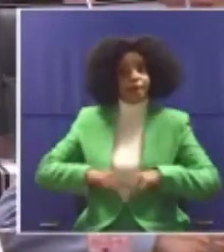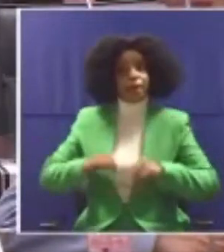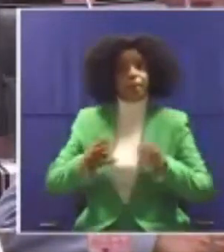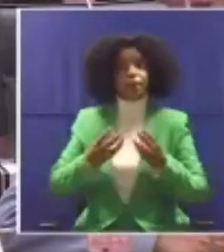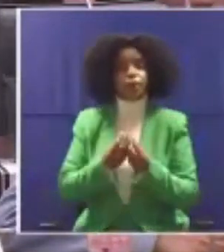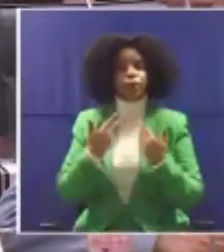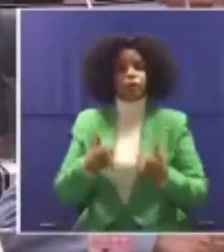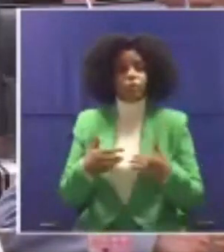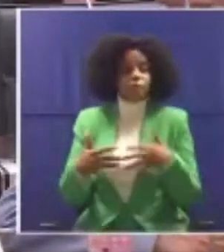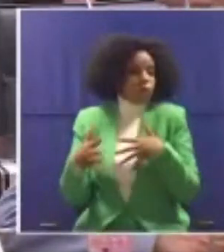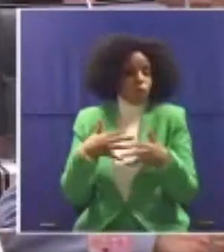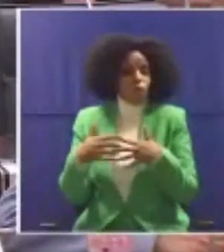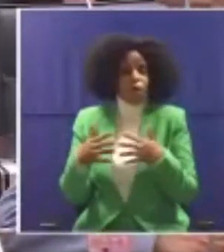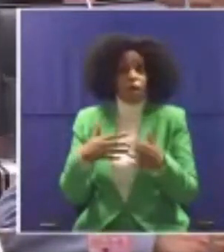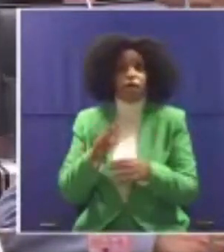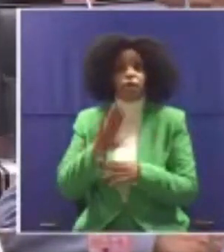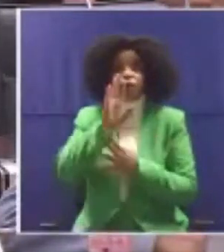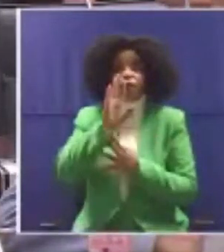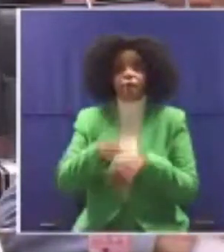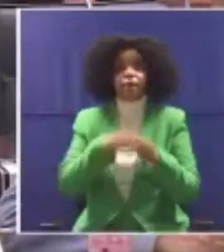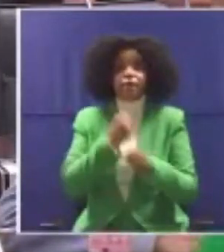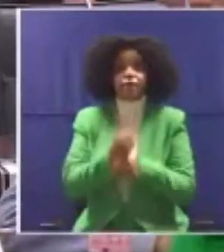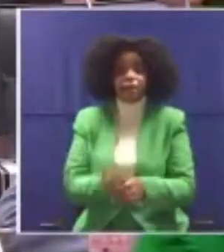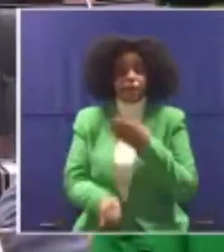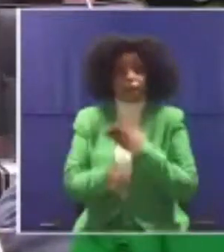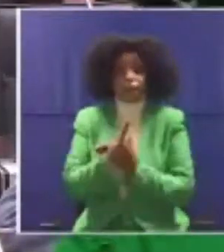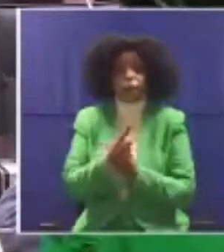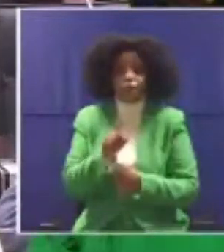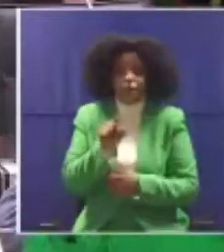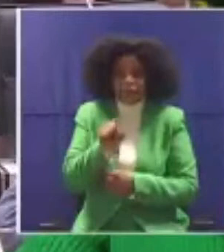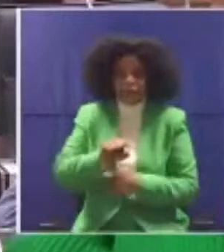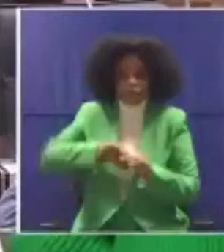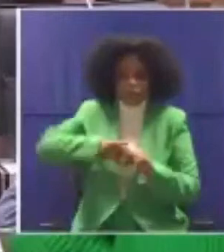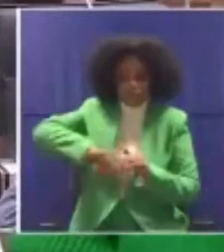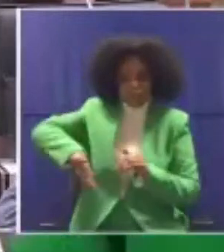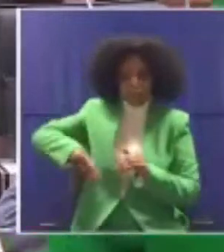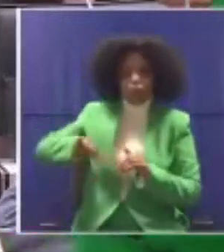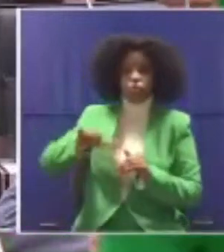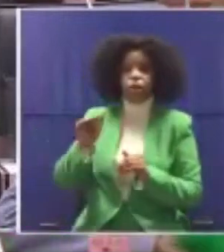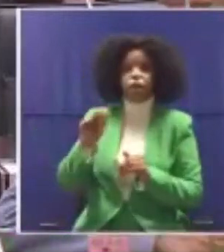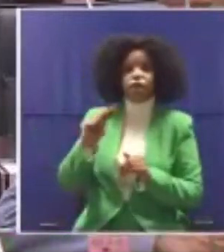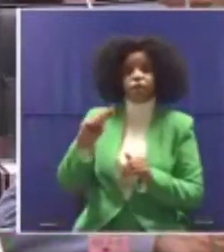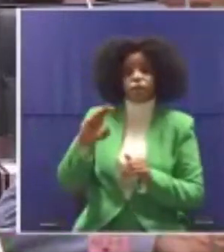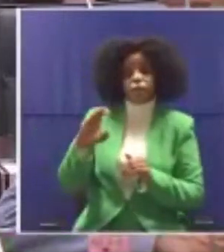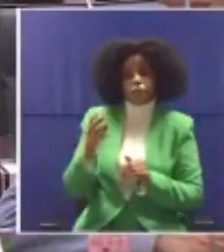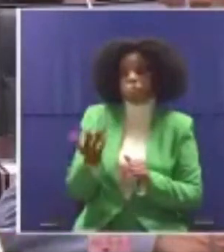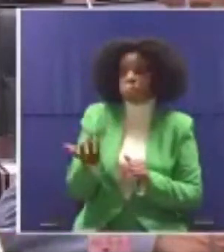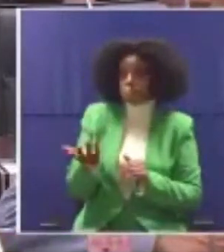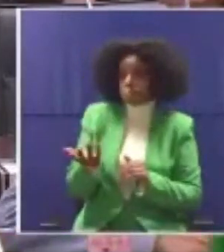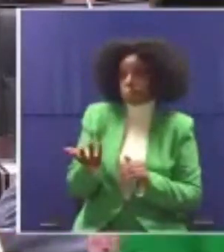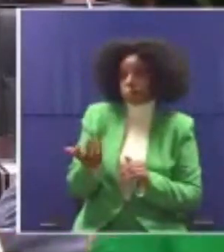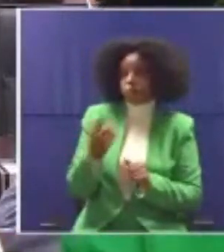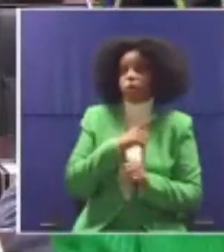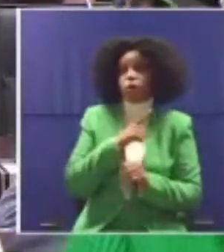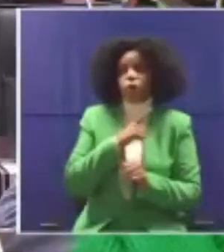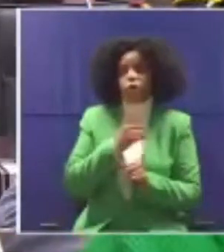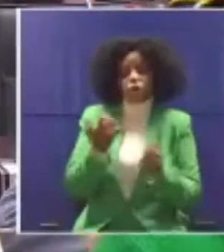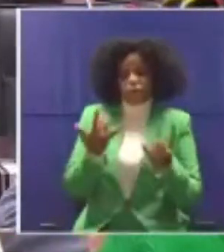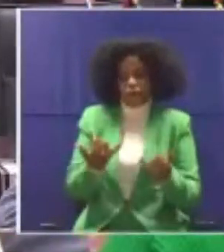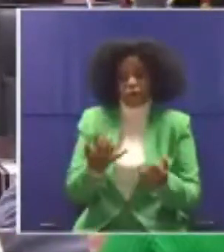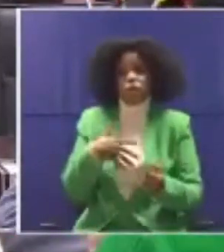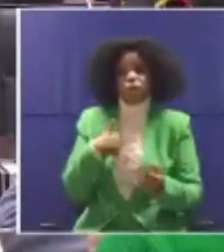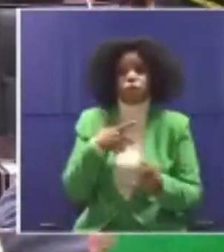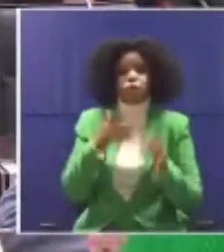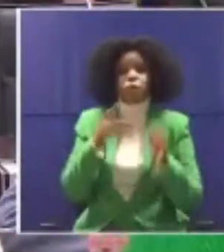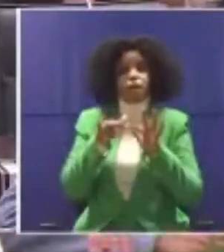emerge come next year, there should be at the exclusion of the ANC, because that would have amounted to be people rejecting you